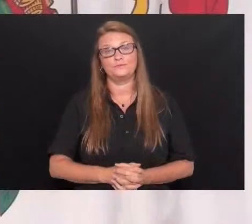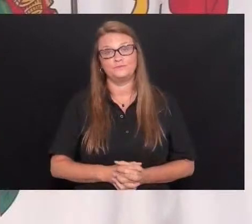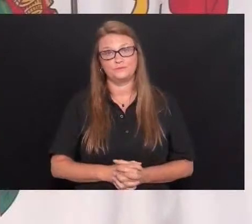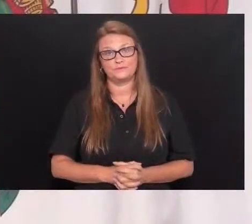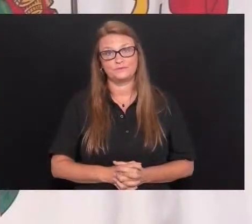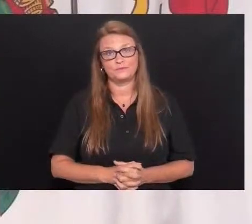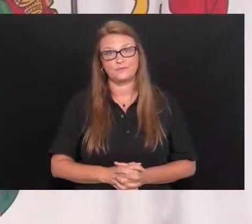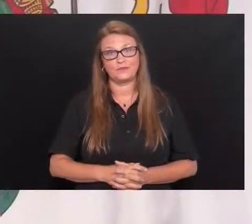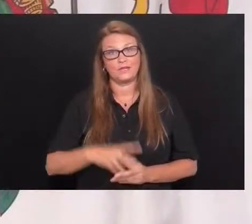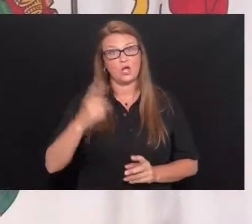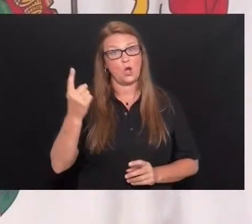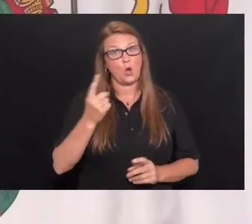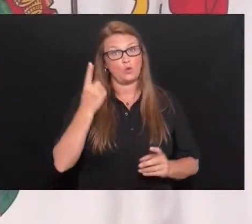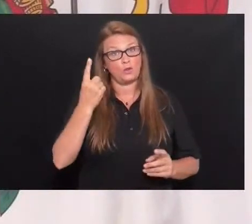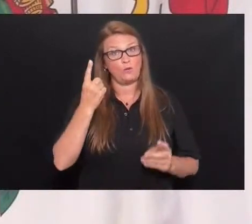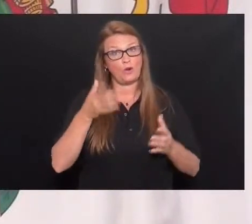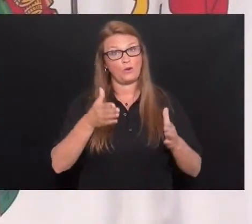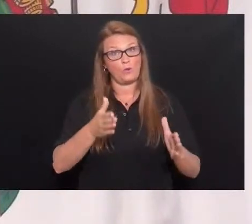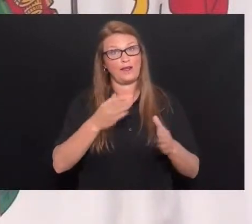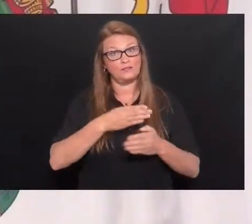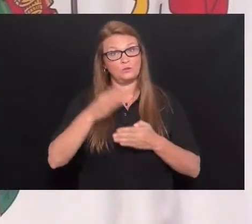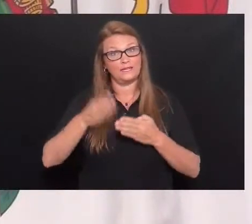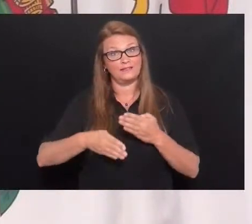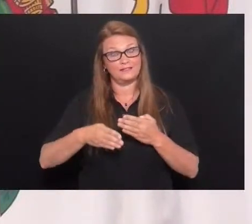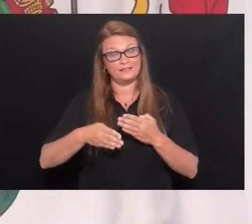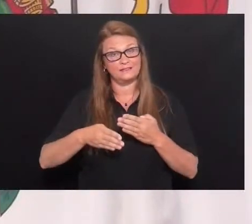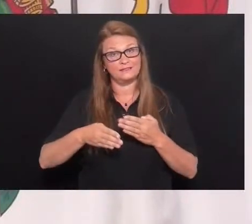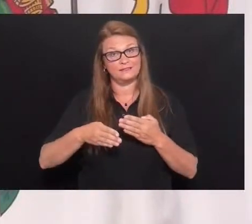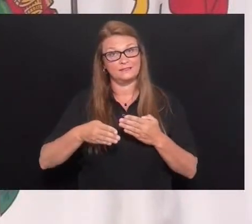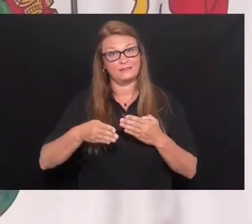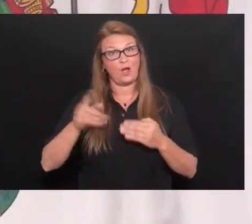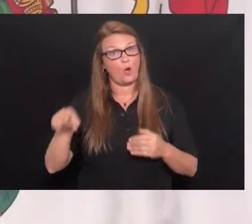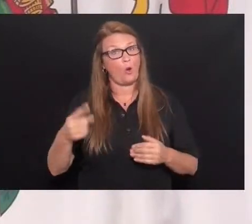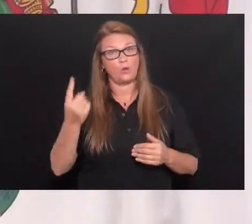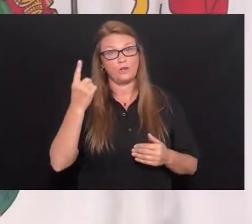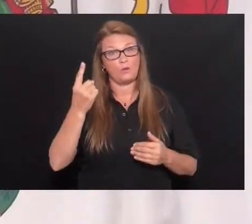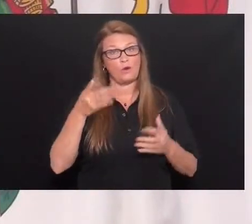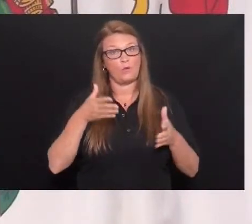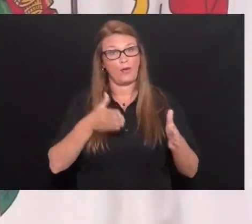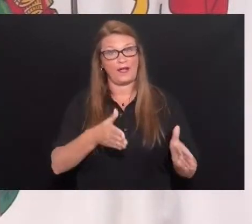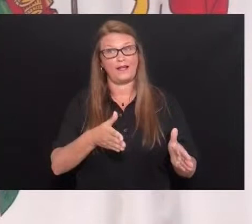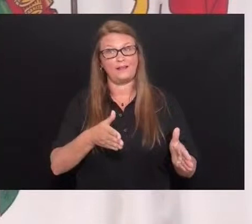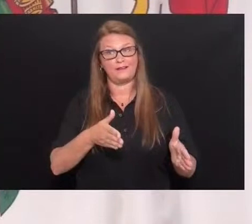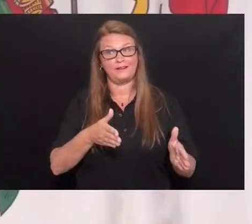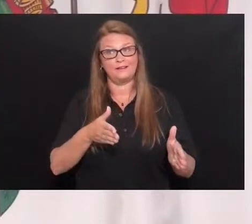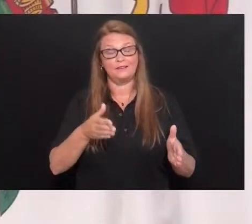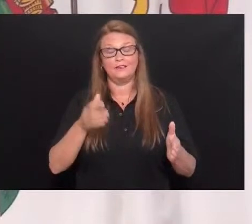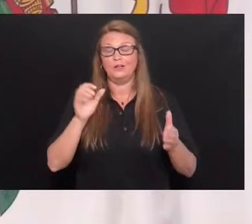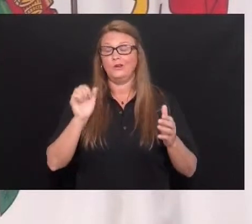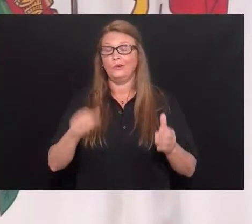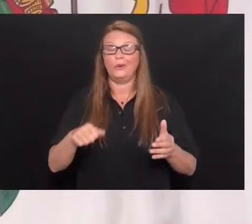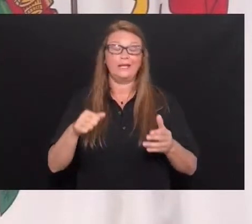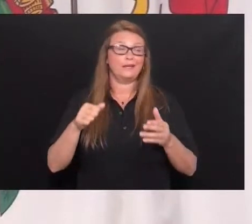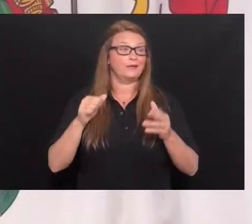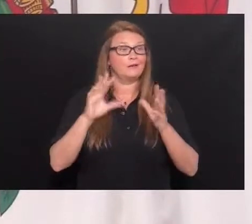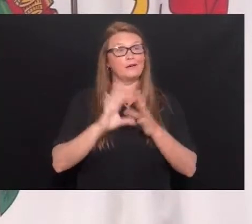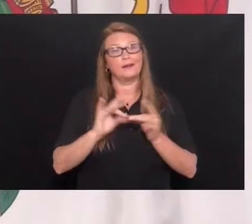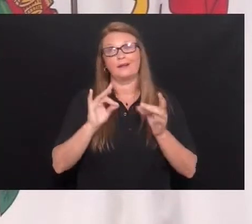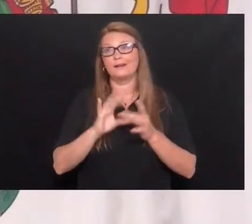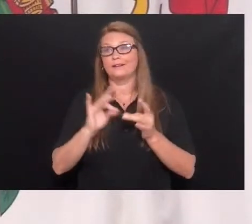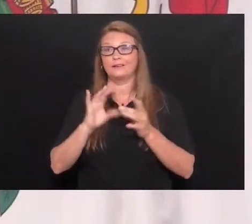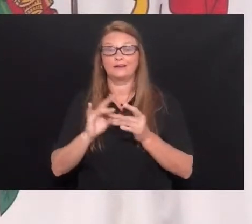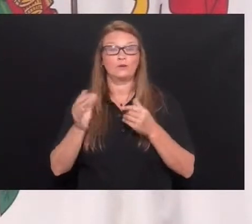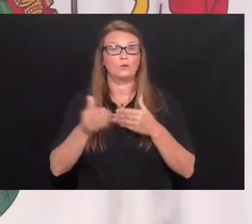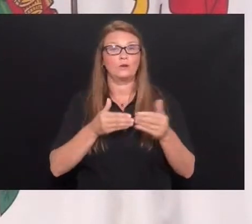There's only one way to end it. There's only one way. Now, we can say anything we want. We can do anything we want. There is